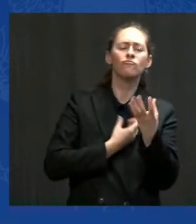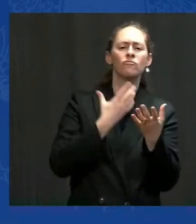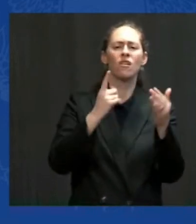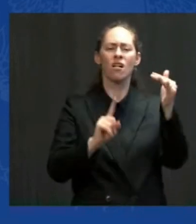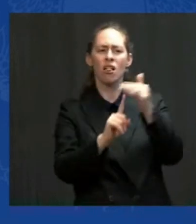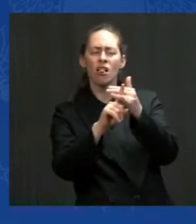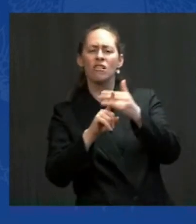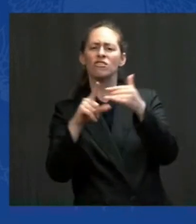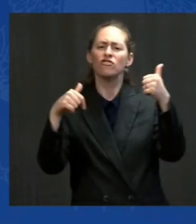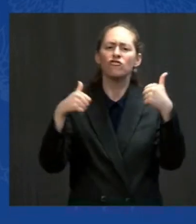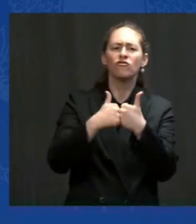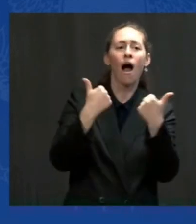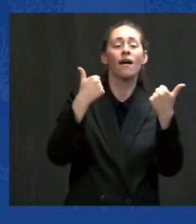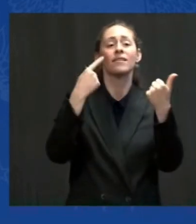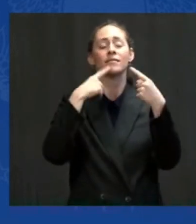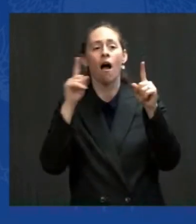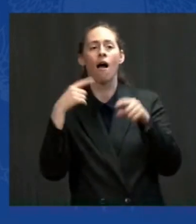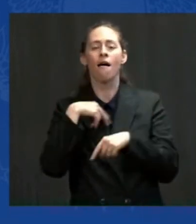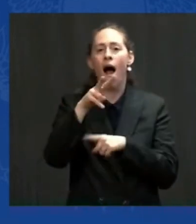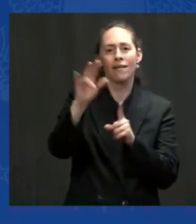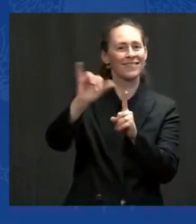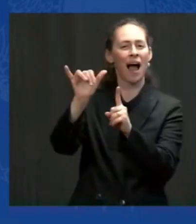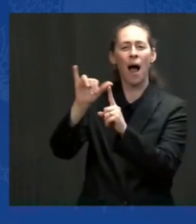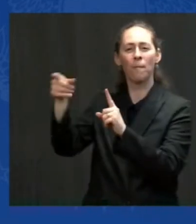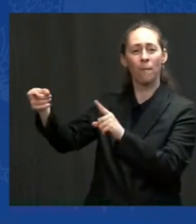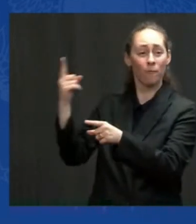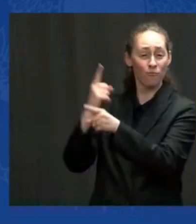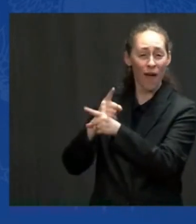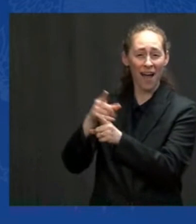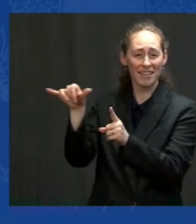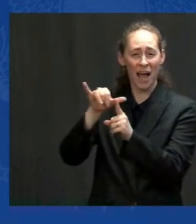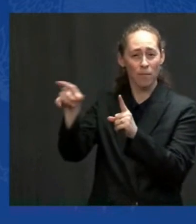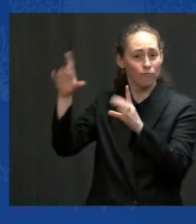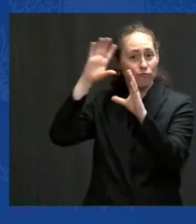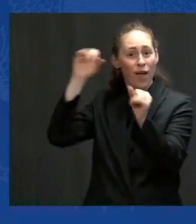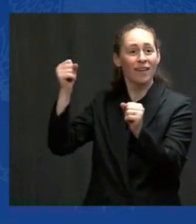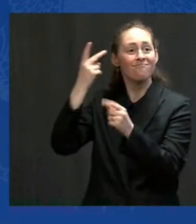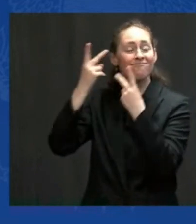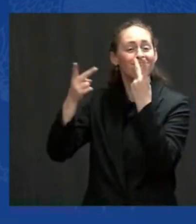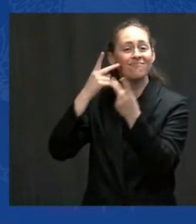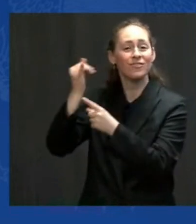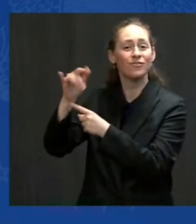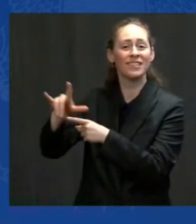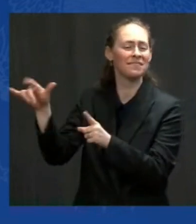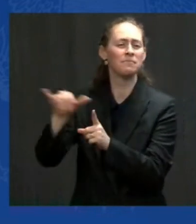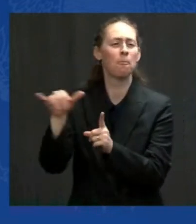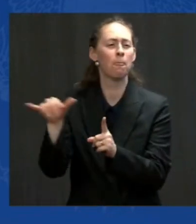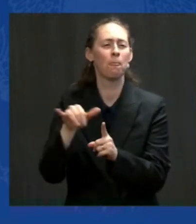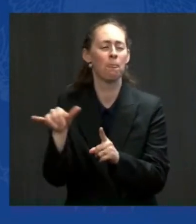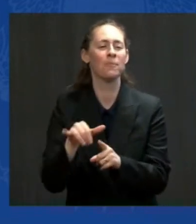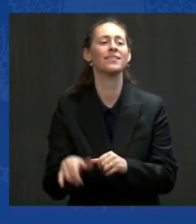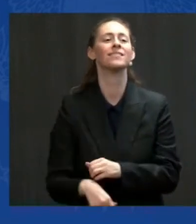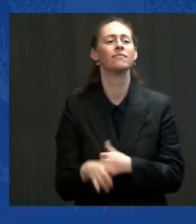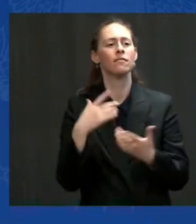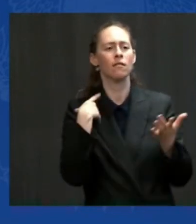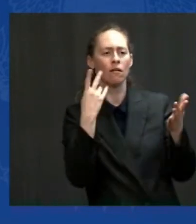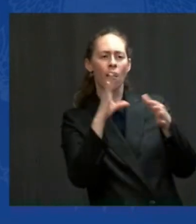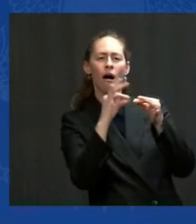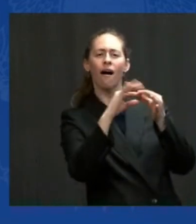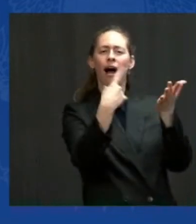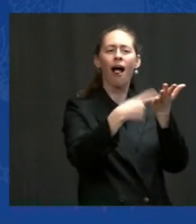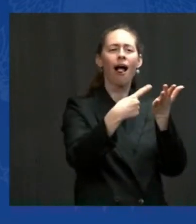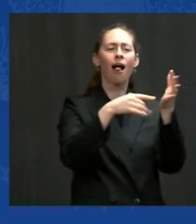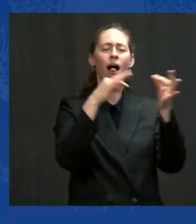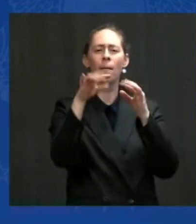stories of resilient, remarkable, talented, gritty community college students. She's told you short stories